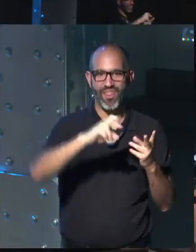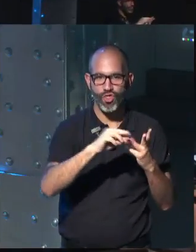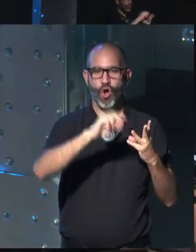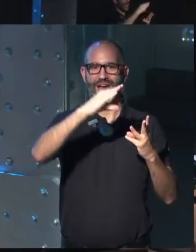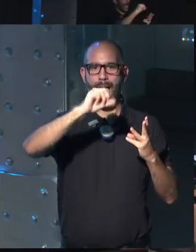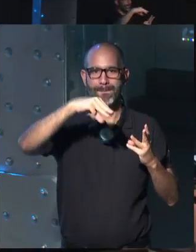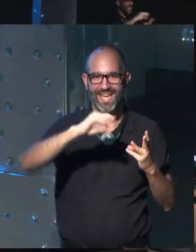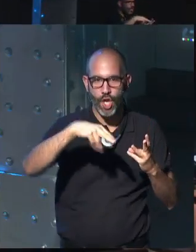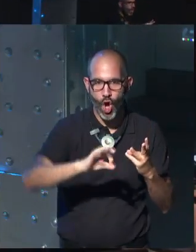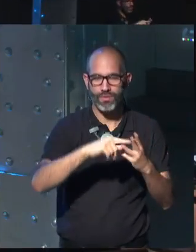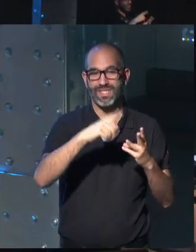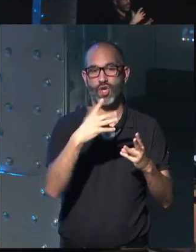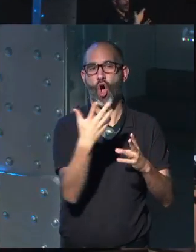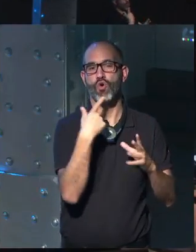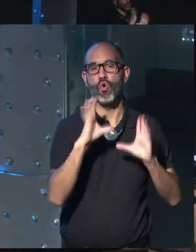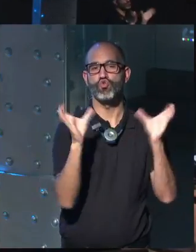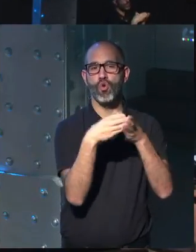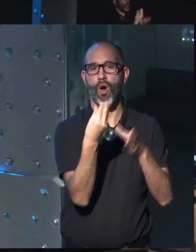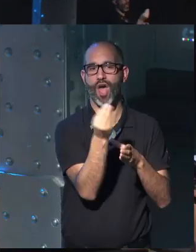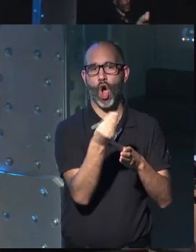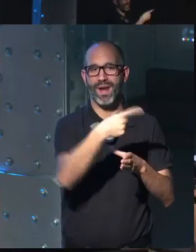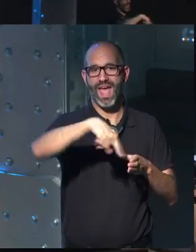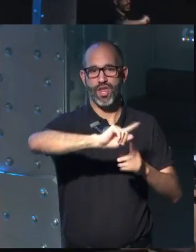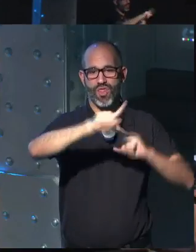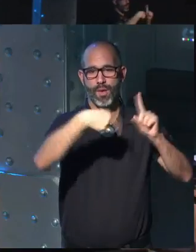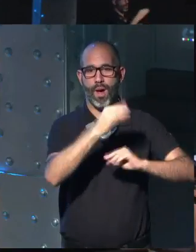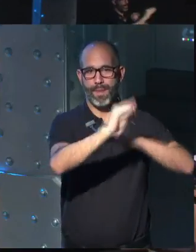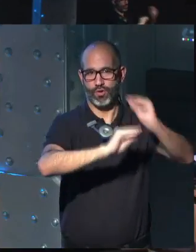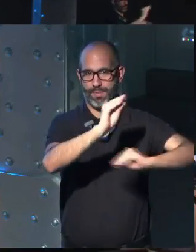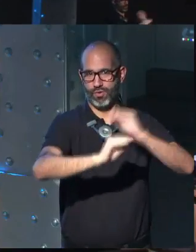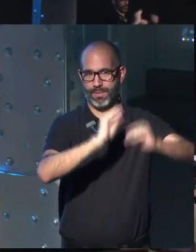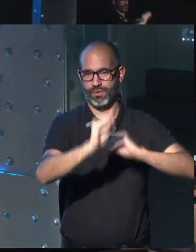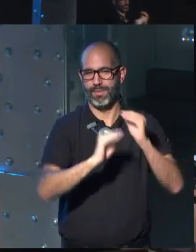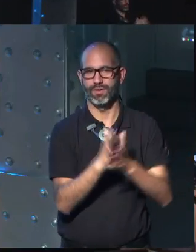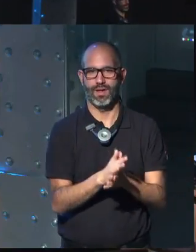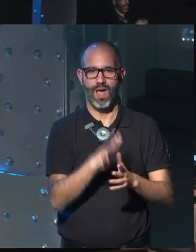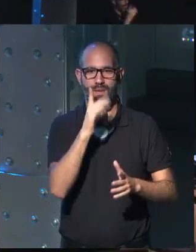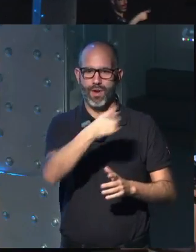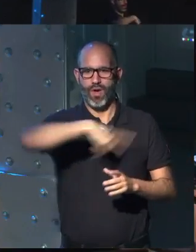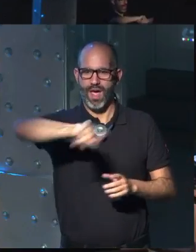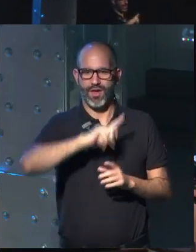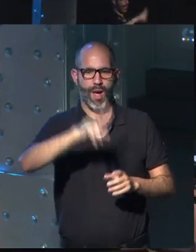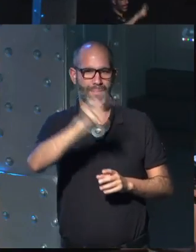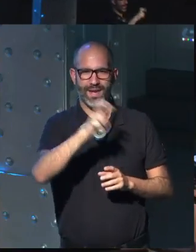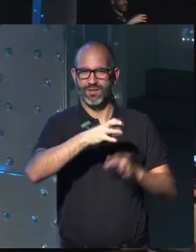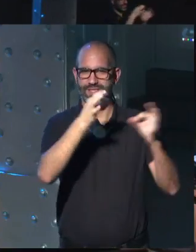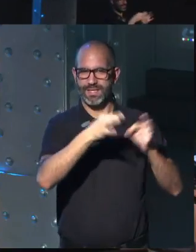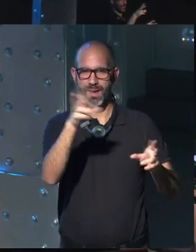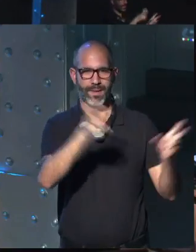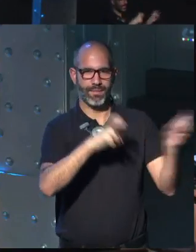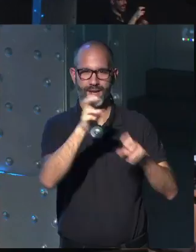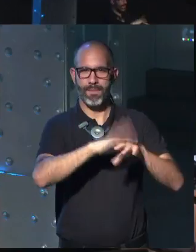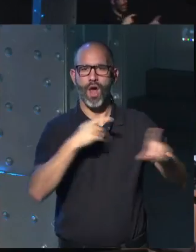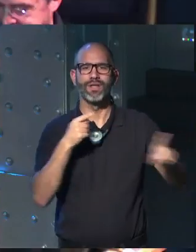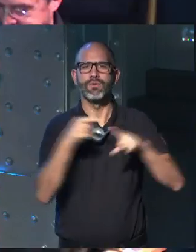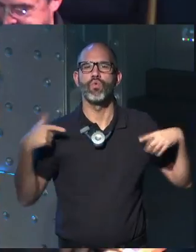Fernando, Irene, Camino, and Edna, but they're probably busy studying for their exams, but even it's a busy time